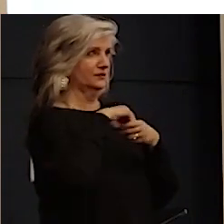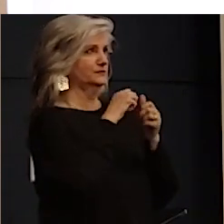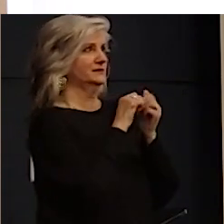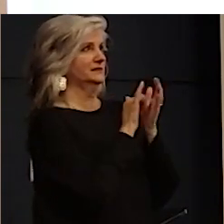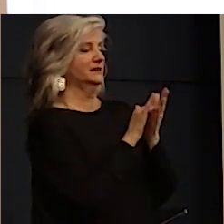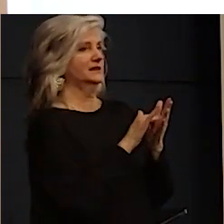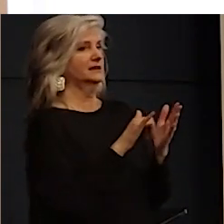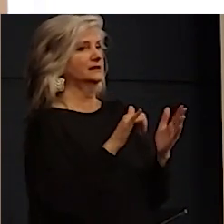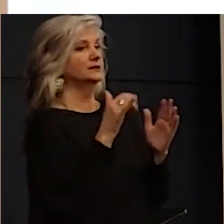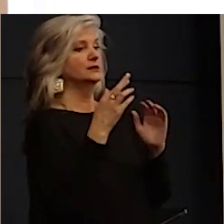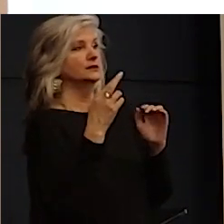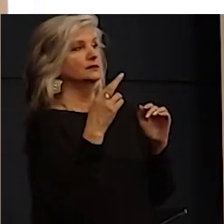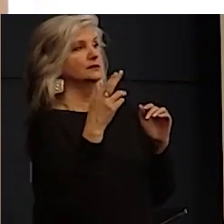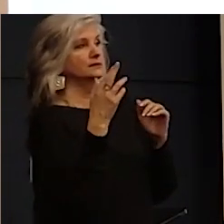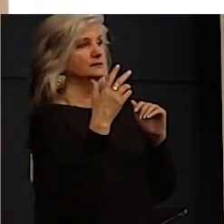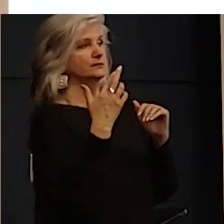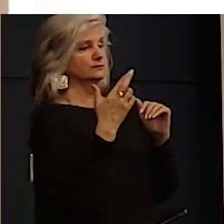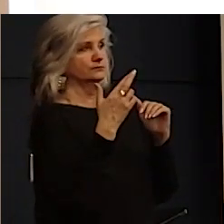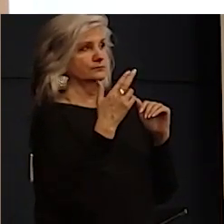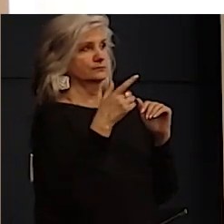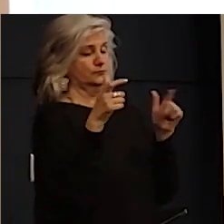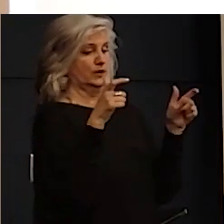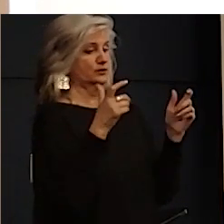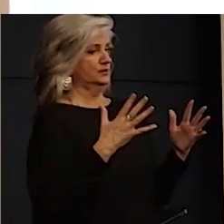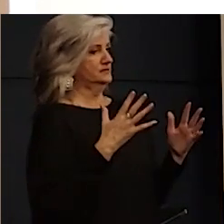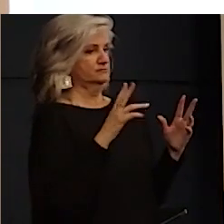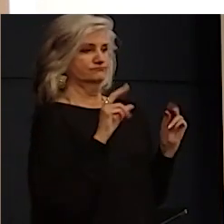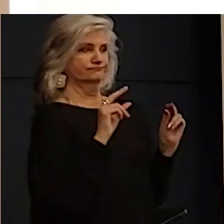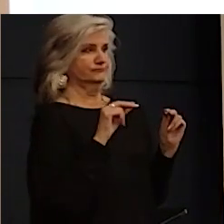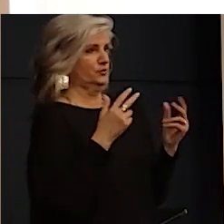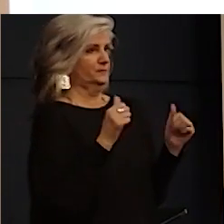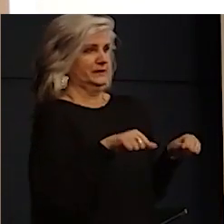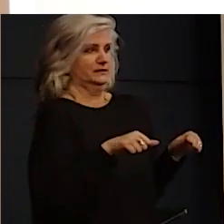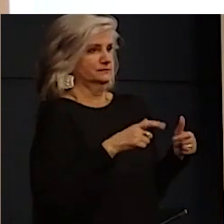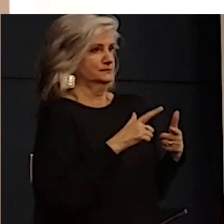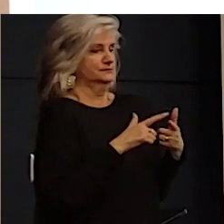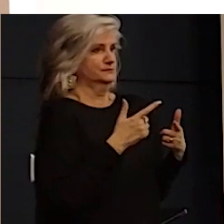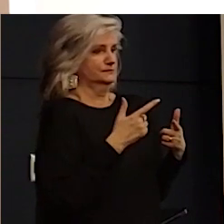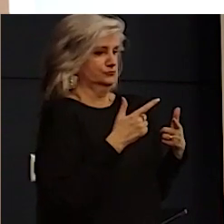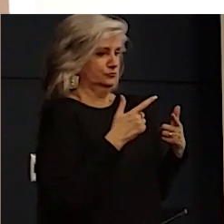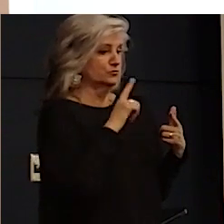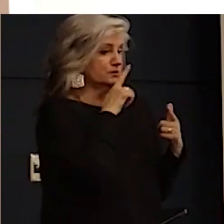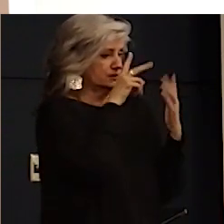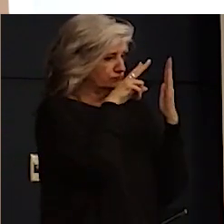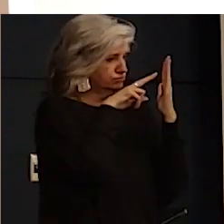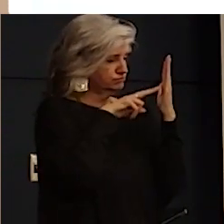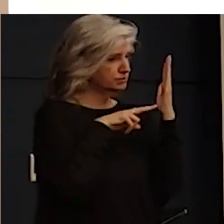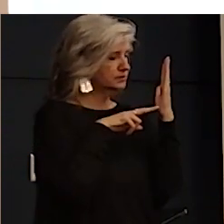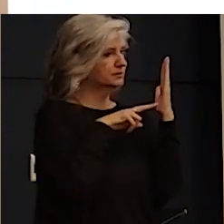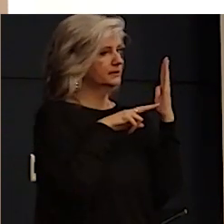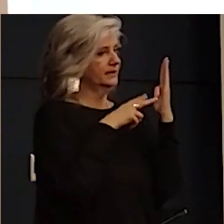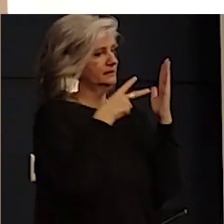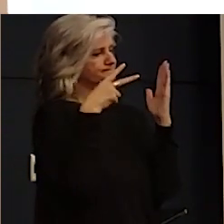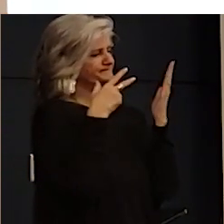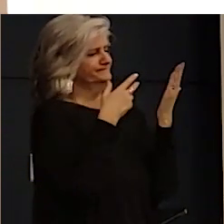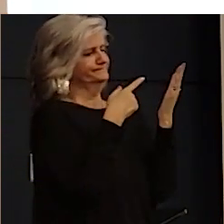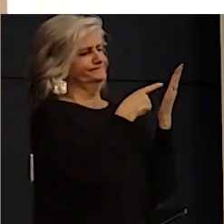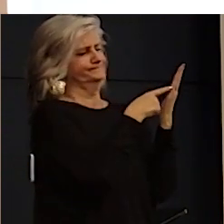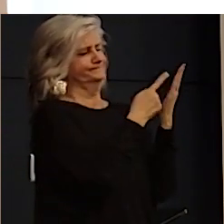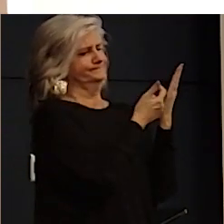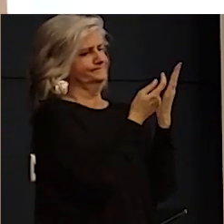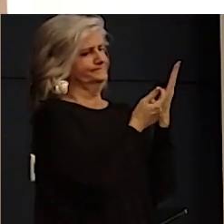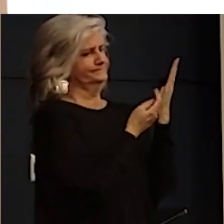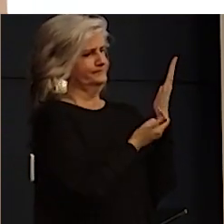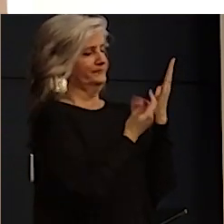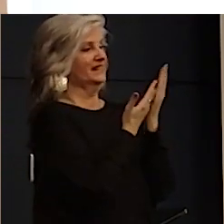regulators have little authority, little ability to take a fine look at those plans and cut out things that don't make sense. They